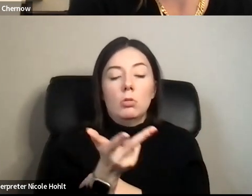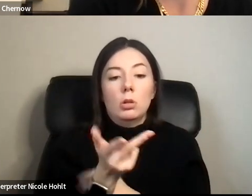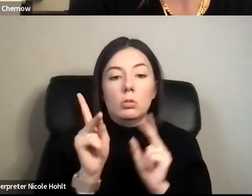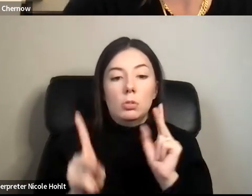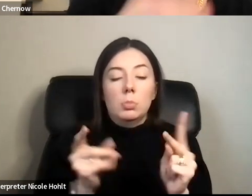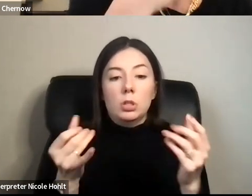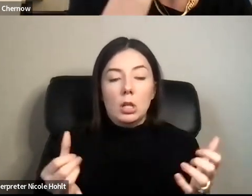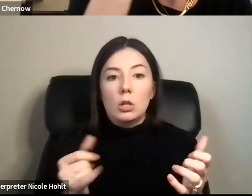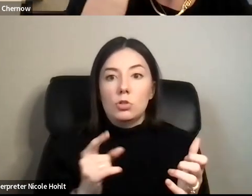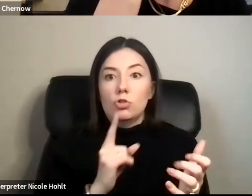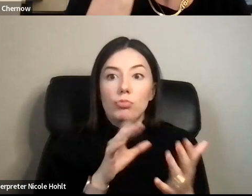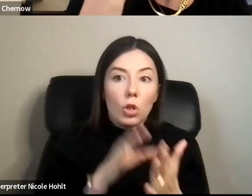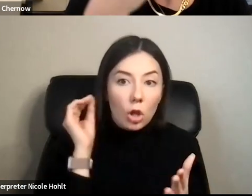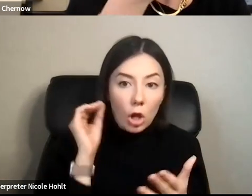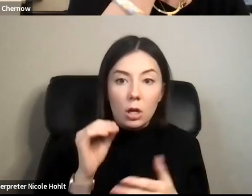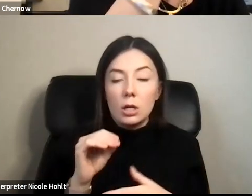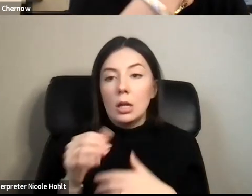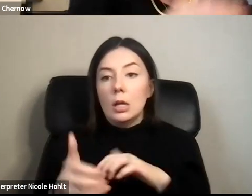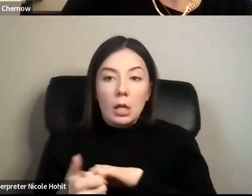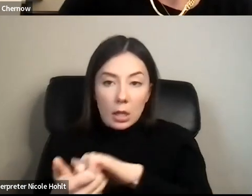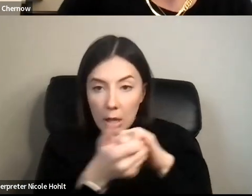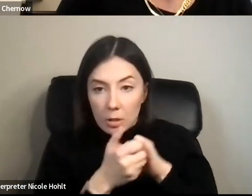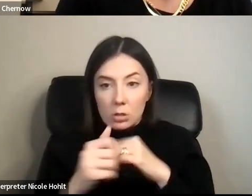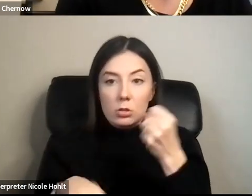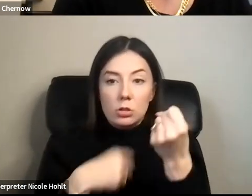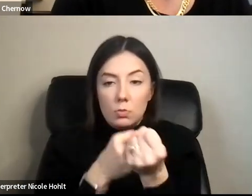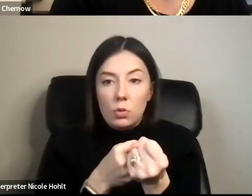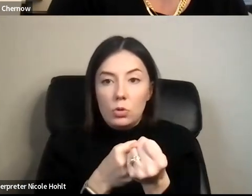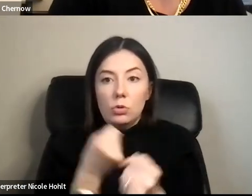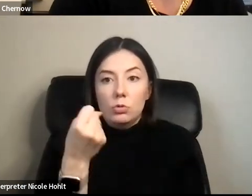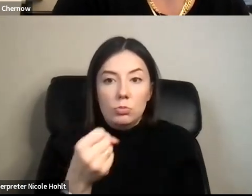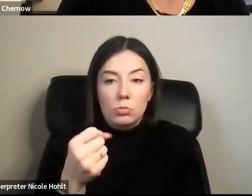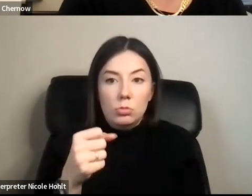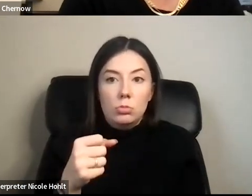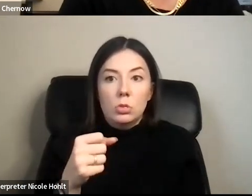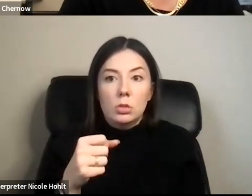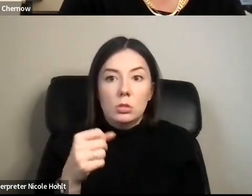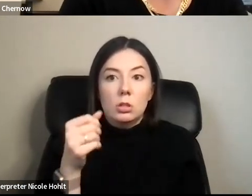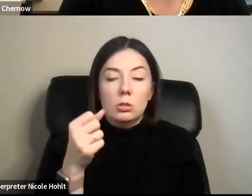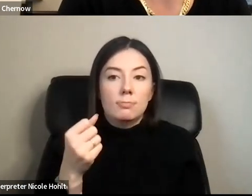and help and collaborate and support this movement for restaurant hospitality workers.